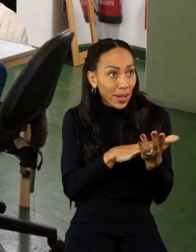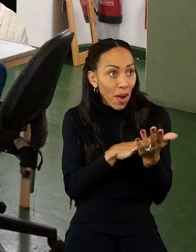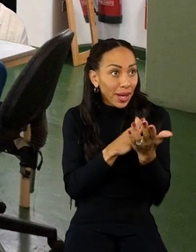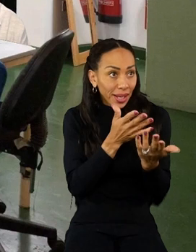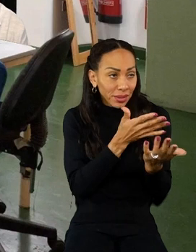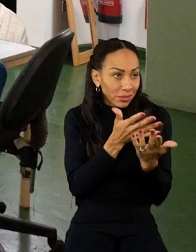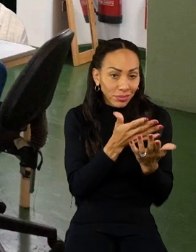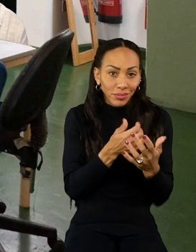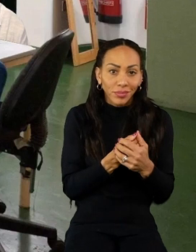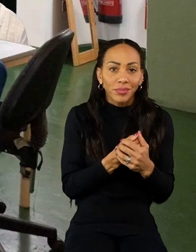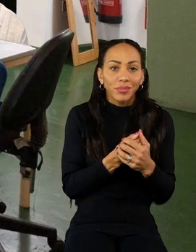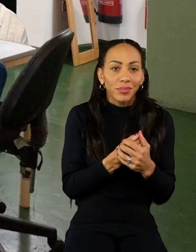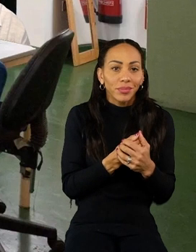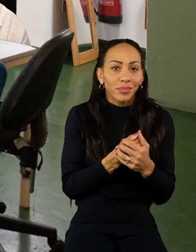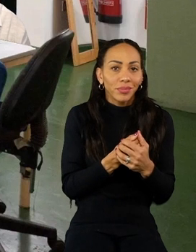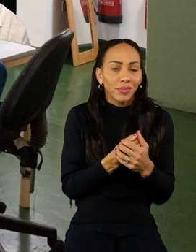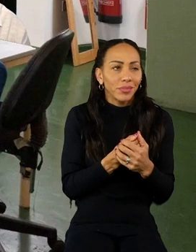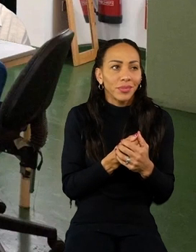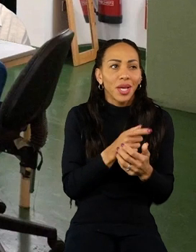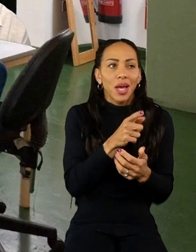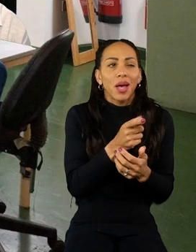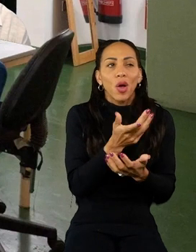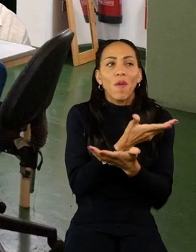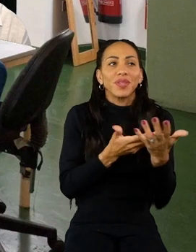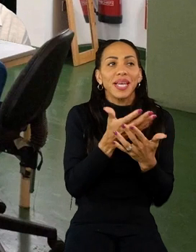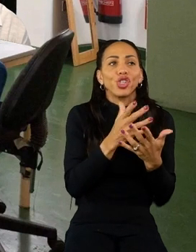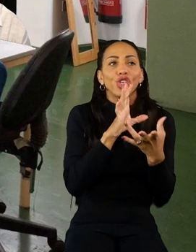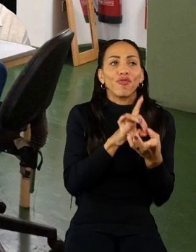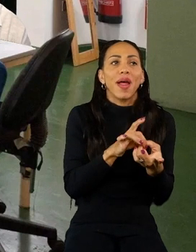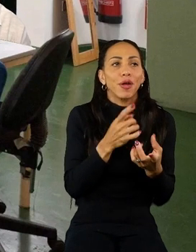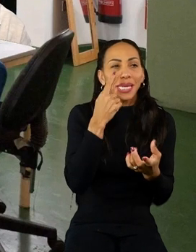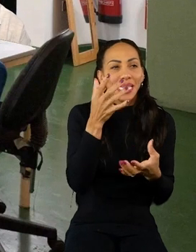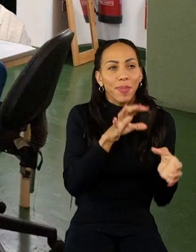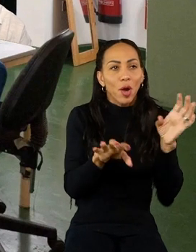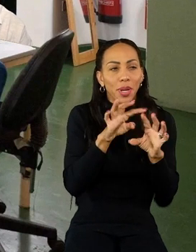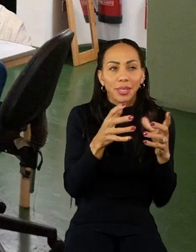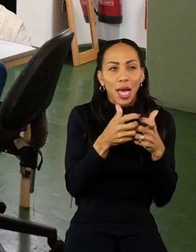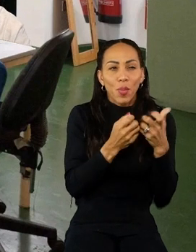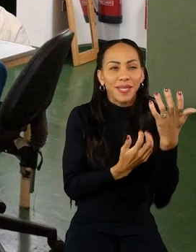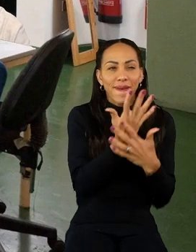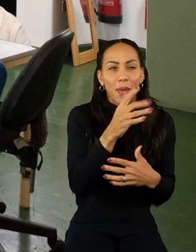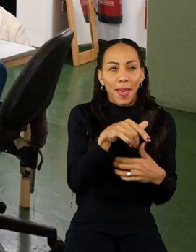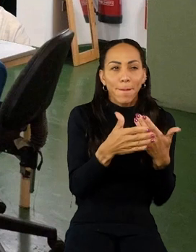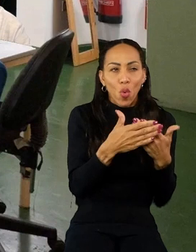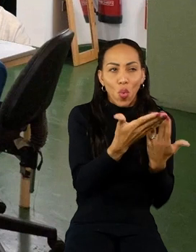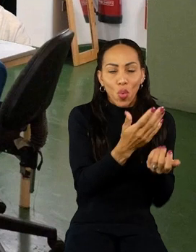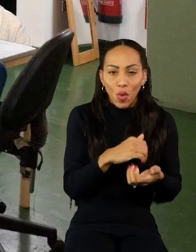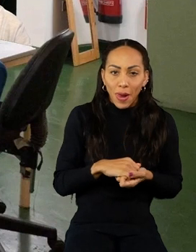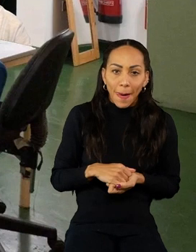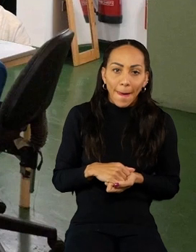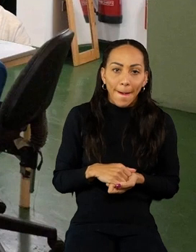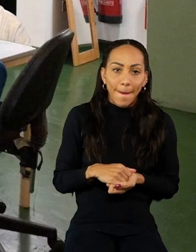We really. I'm not quite sure, Mona, Mari, how we might want to sort of develop that conversation of that experiment and